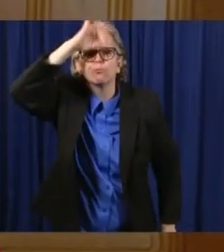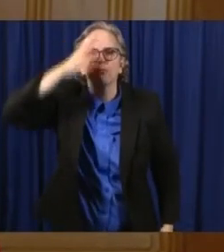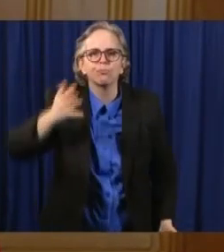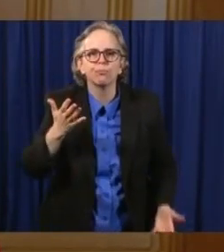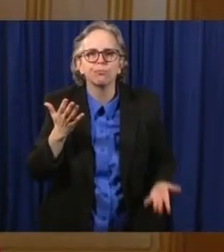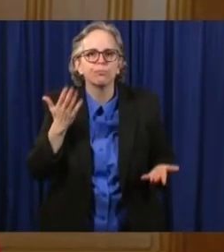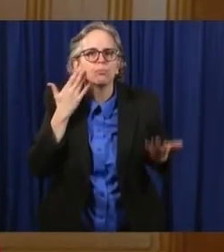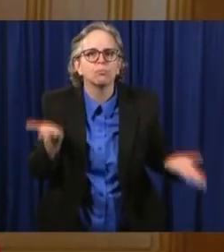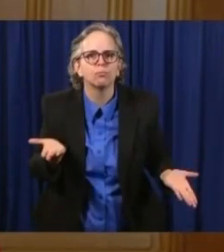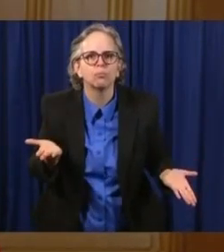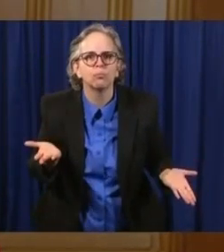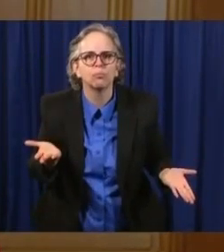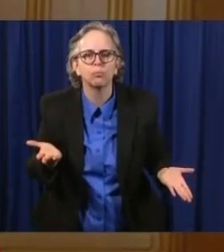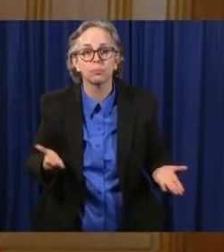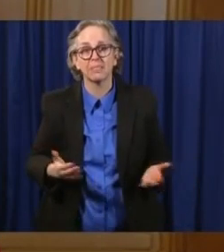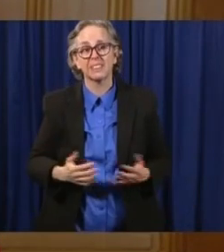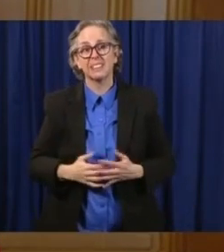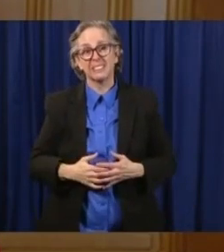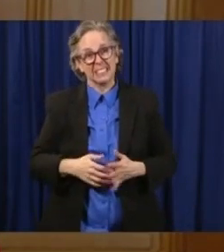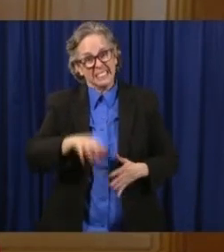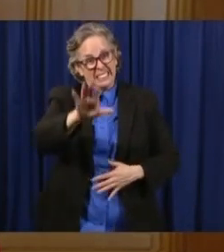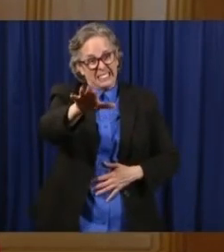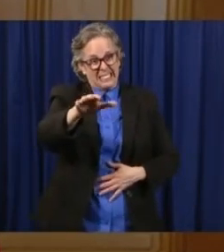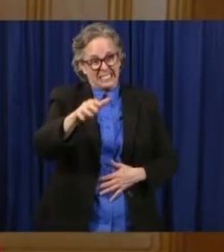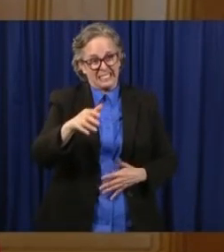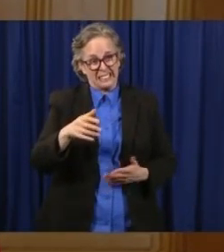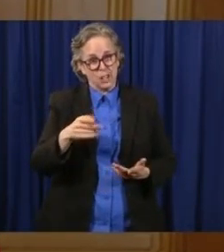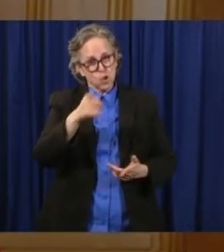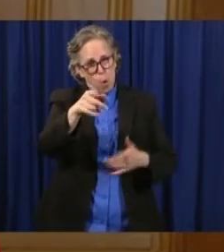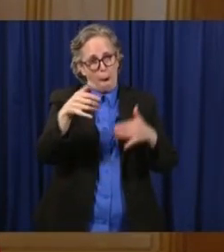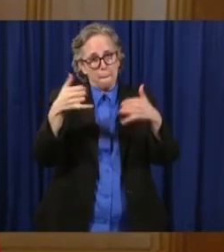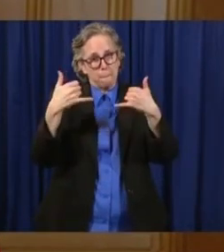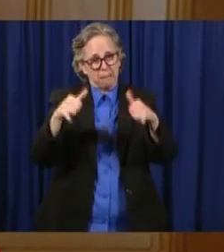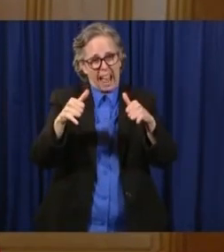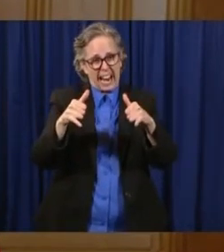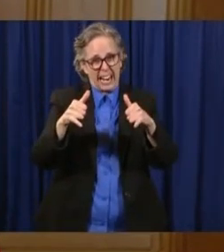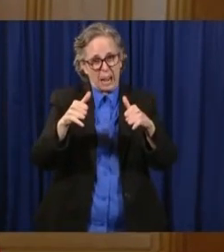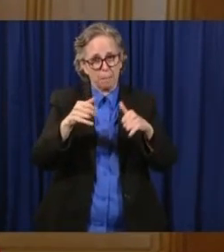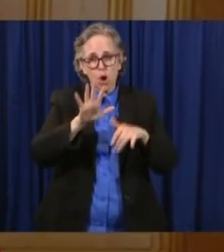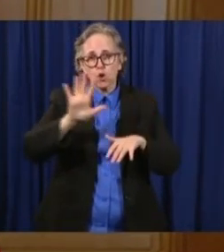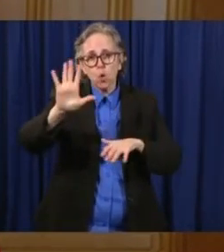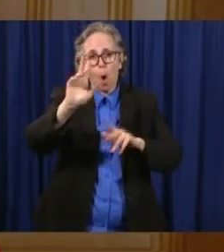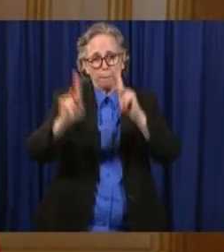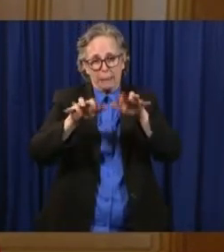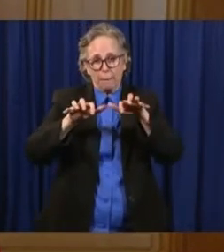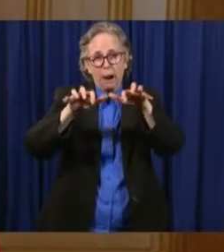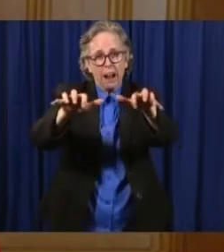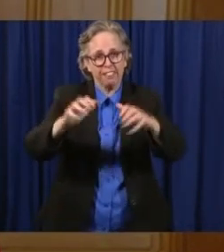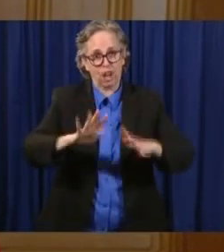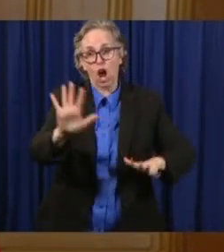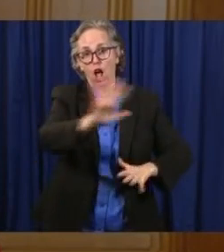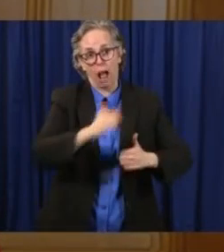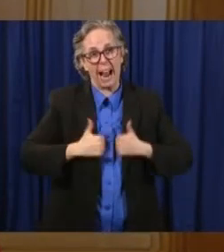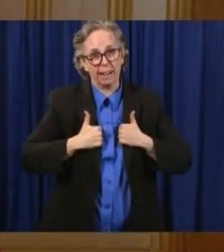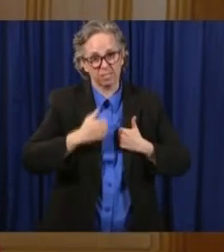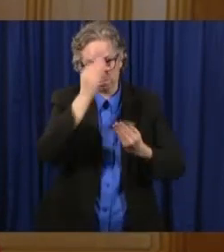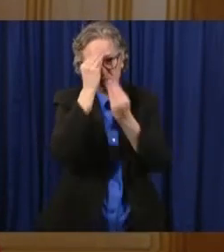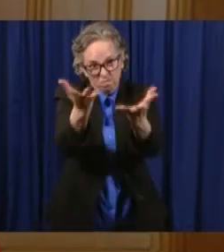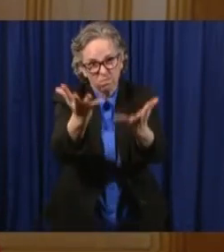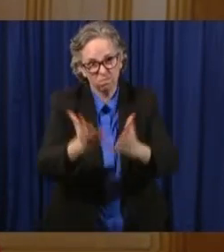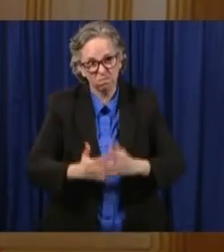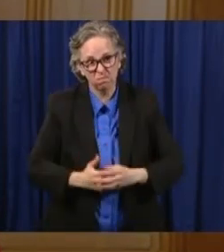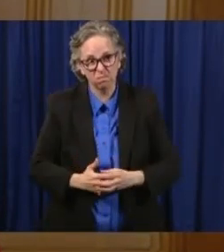you're really playing with the lives of your congregation. I am not a doctor, but I think if you consult